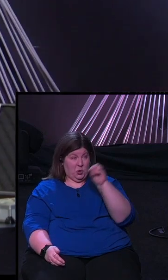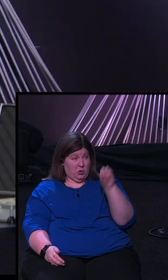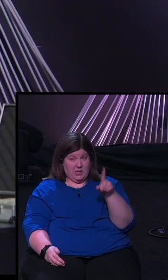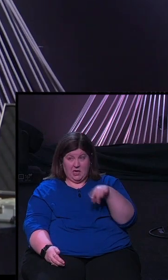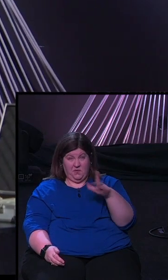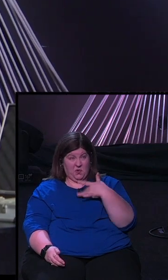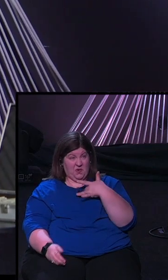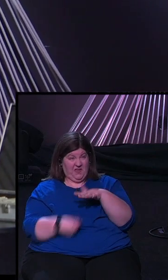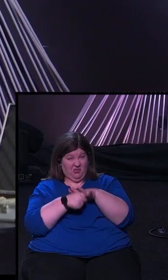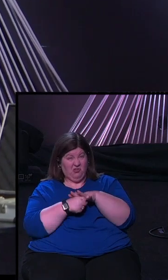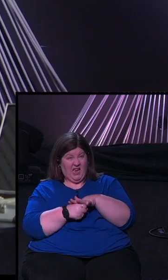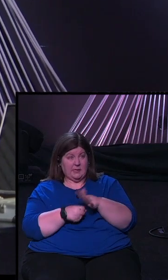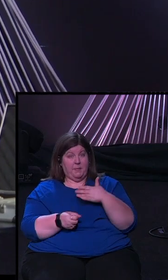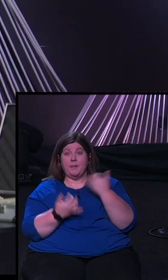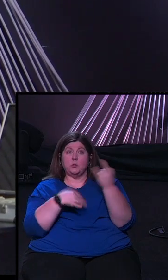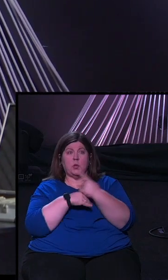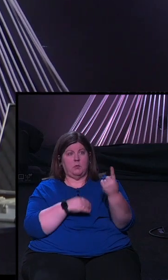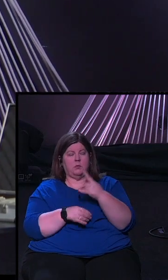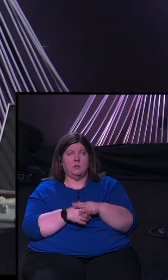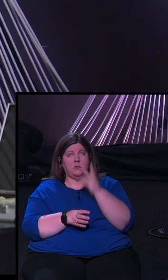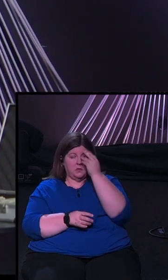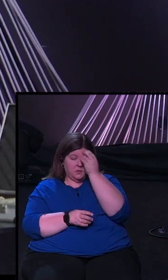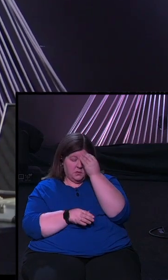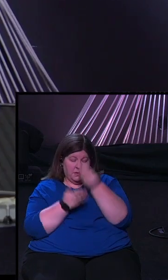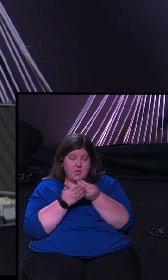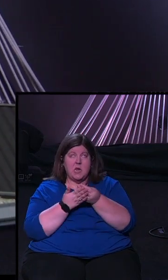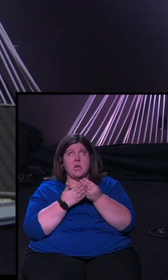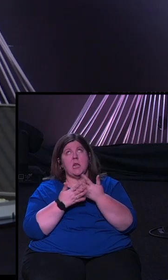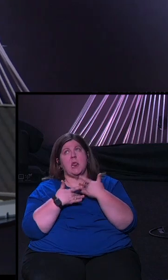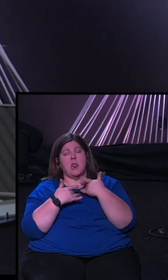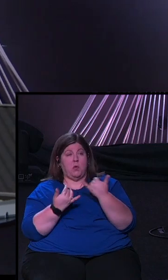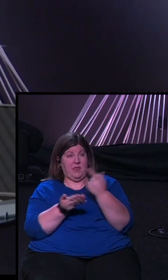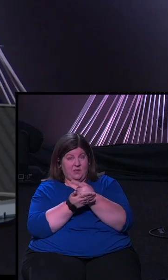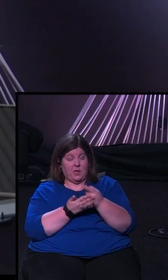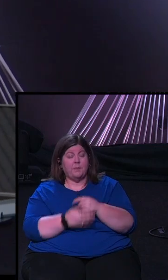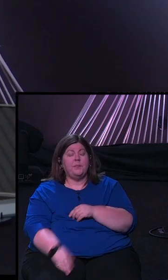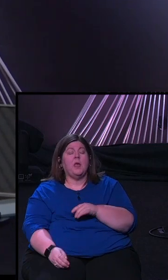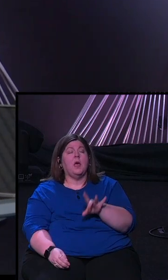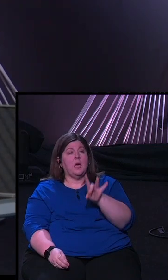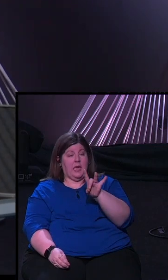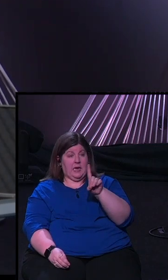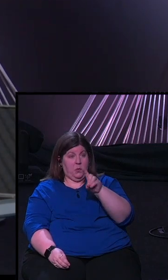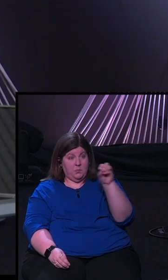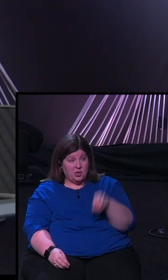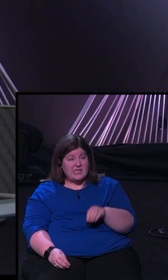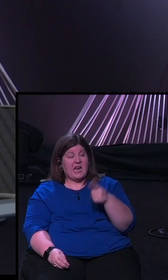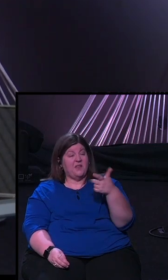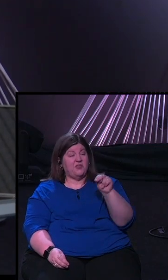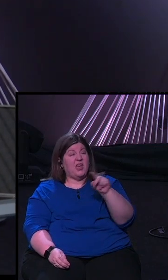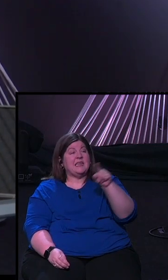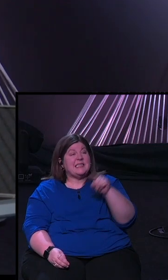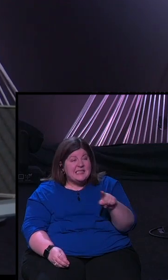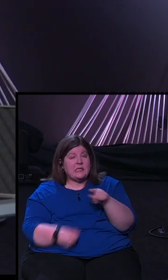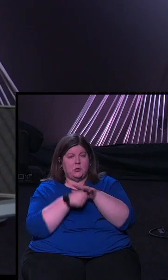feel stressed about money. Maybe you felt stressed today or this week or this month. If I keep going, 81% of Gen Z is stressed about money. Money is the